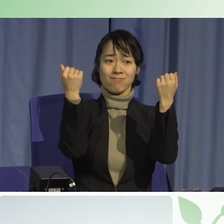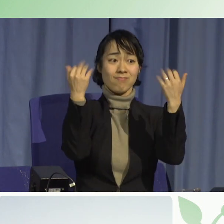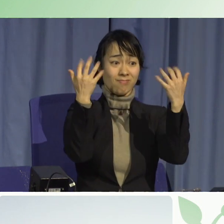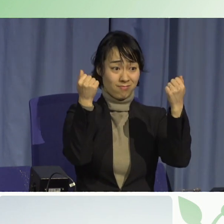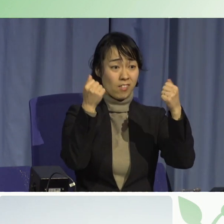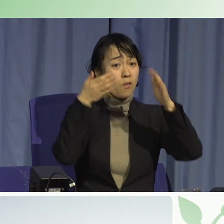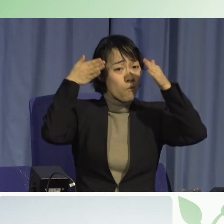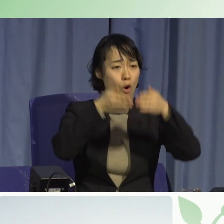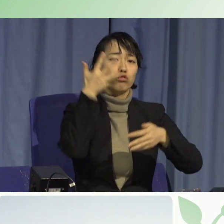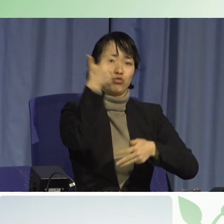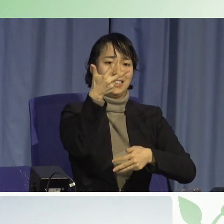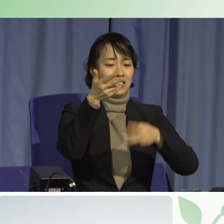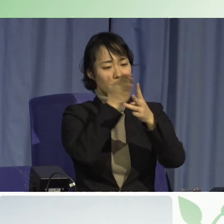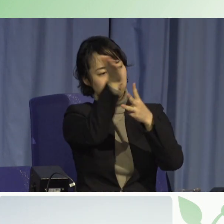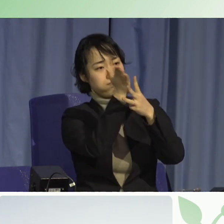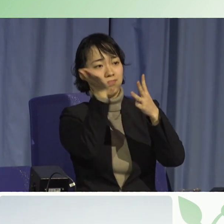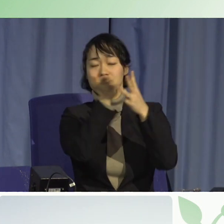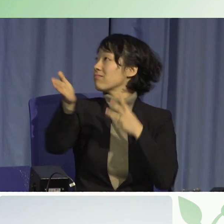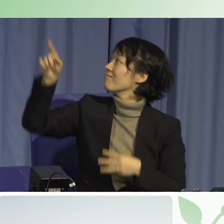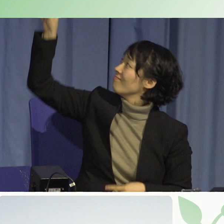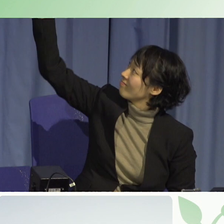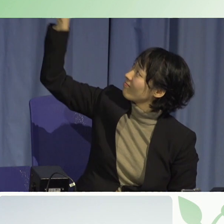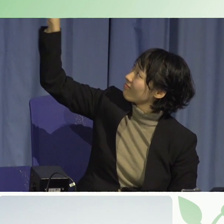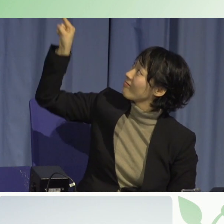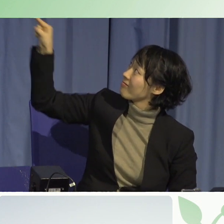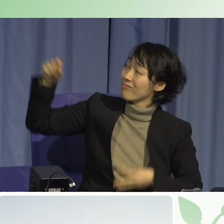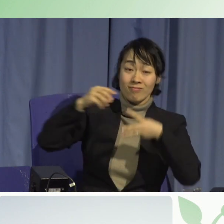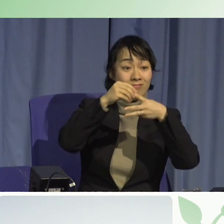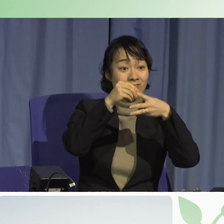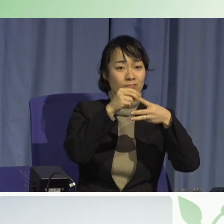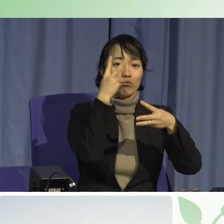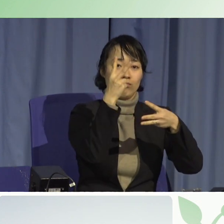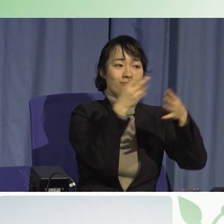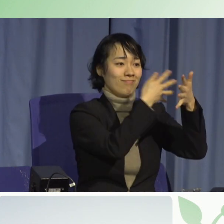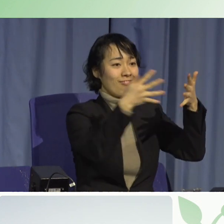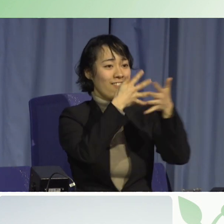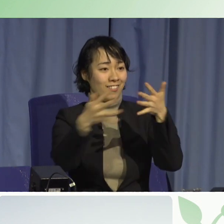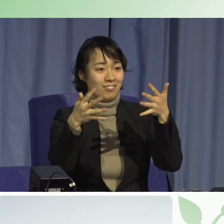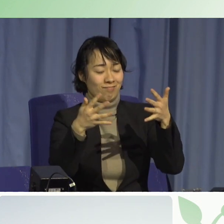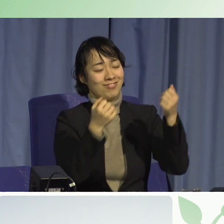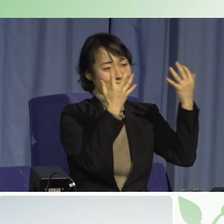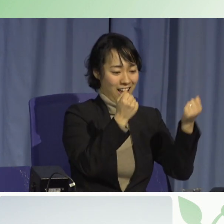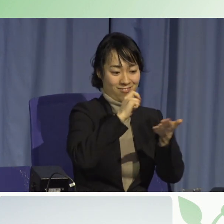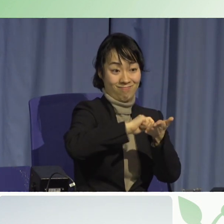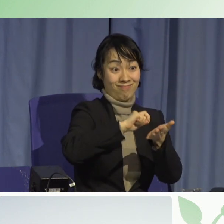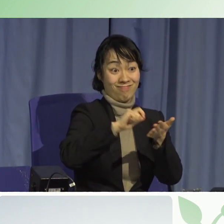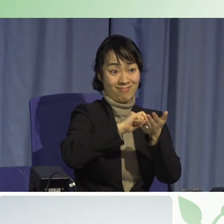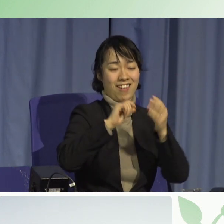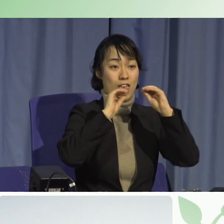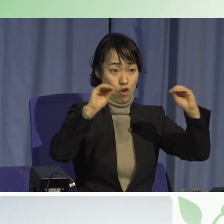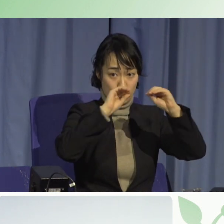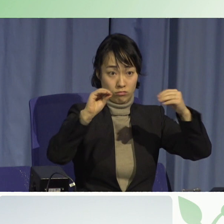We want to promote the sign language and focusing on 3 programs. One is